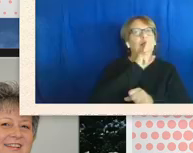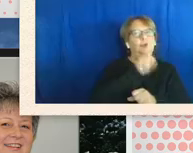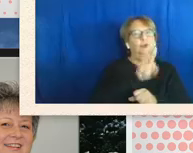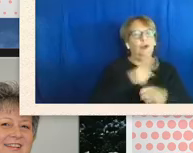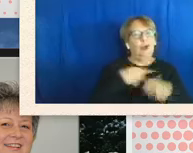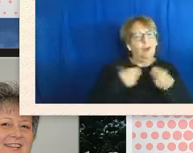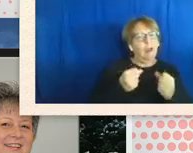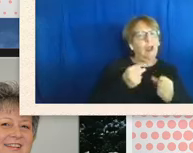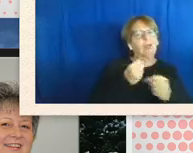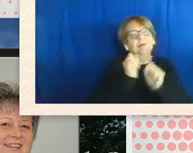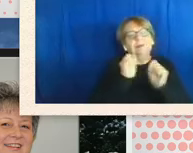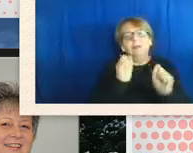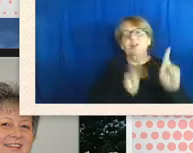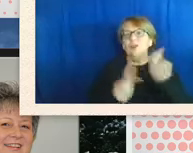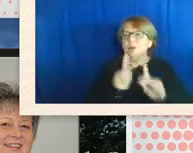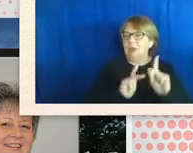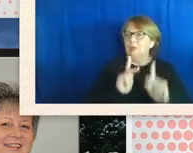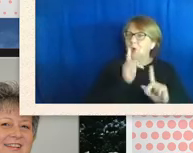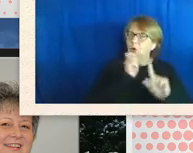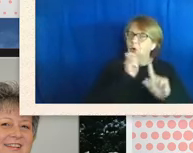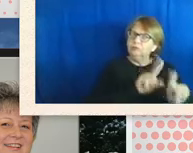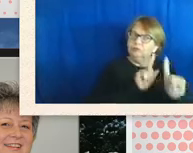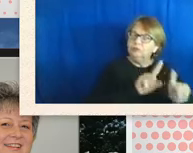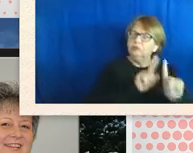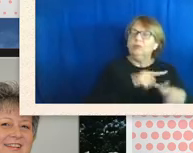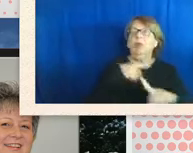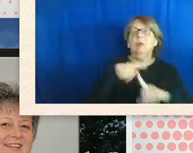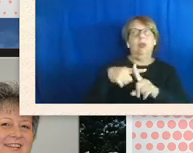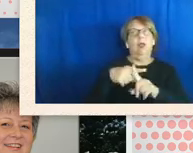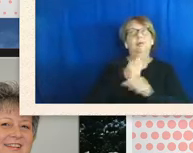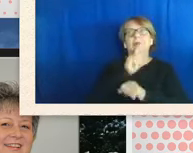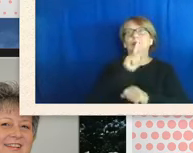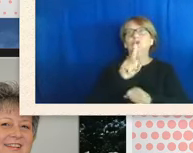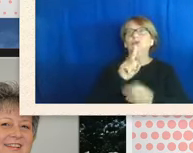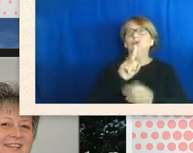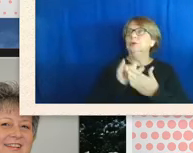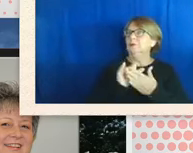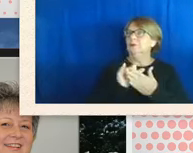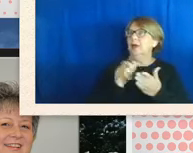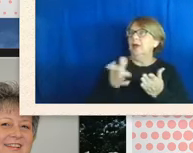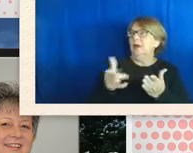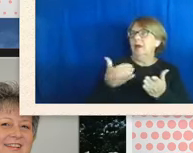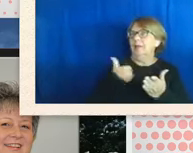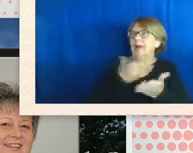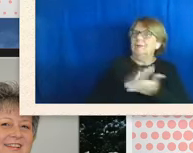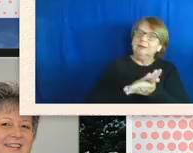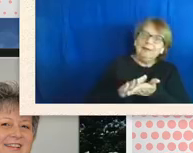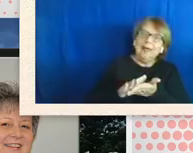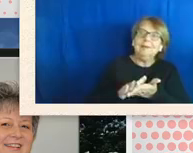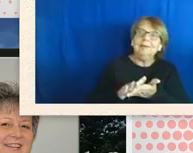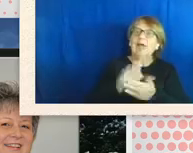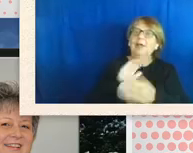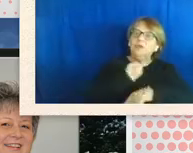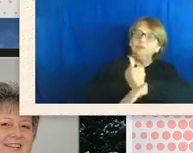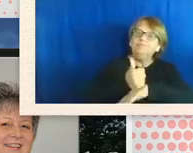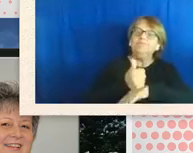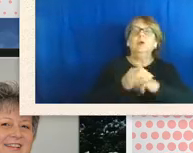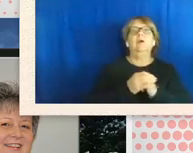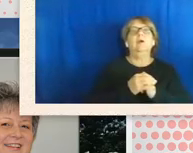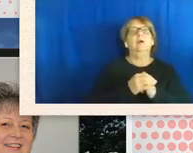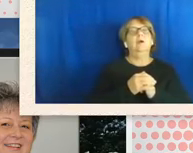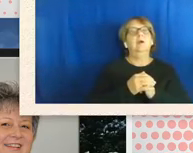that attend and making sure, for example, that they have proper sanitation protocols, that, as Karen has